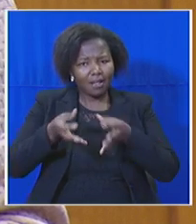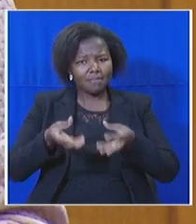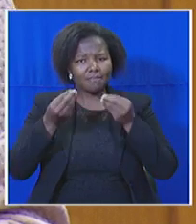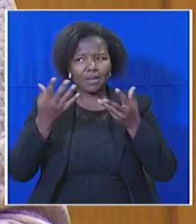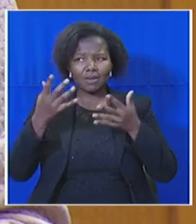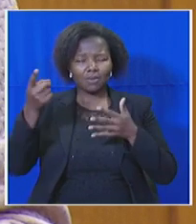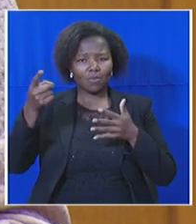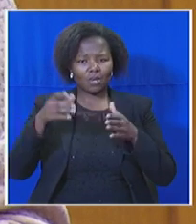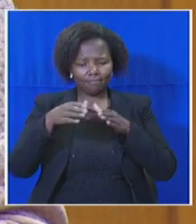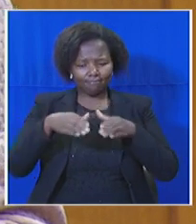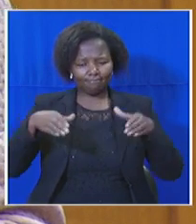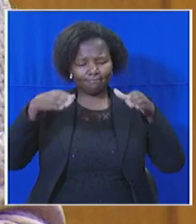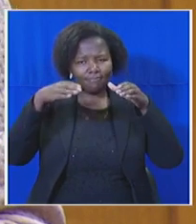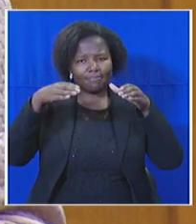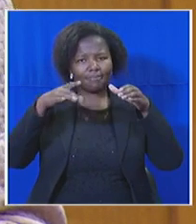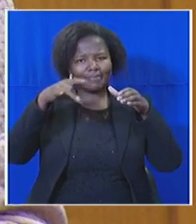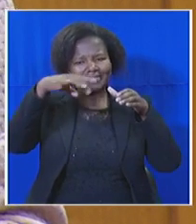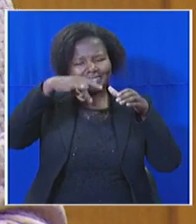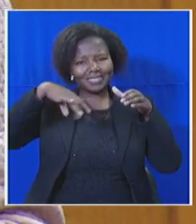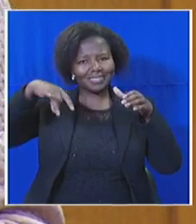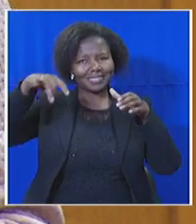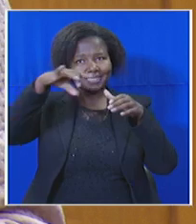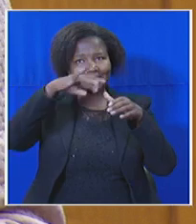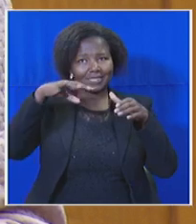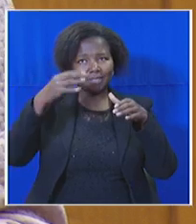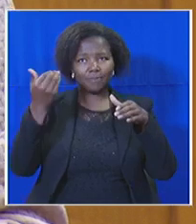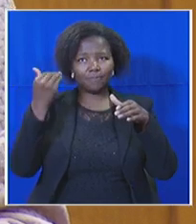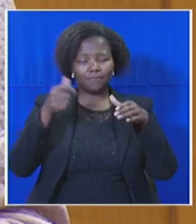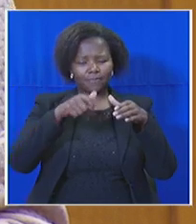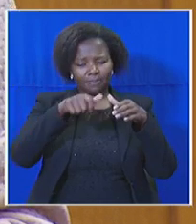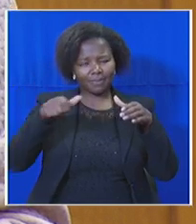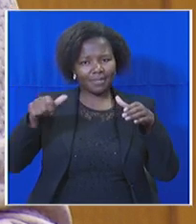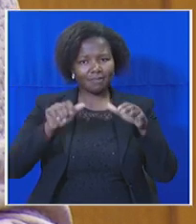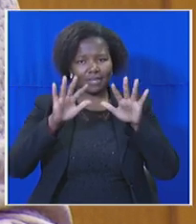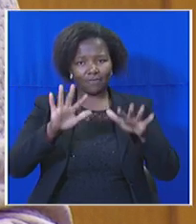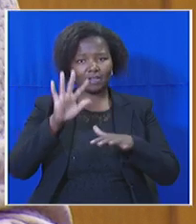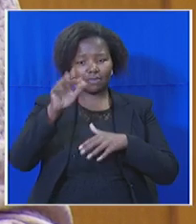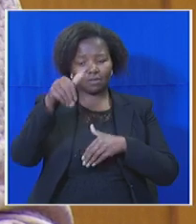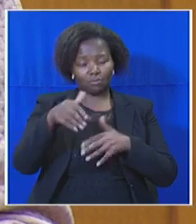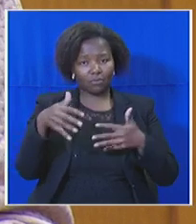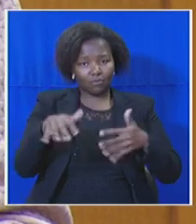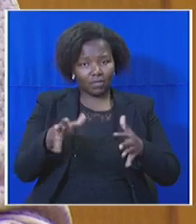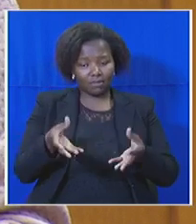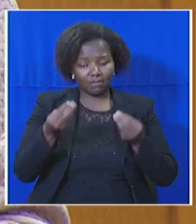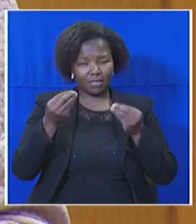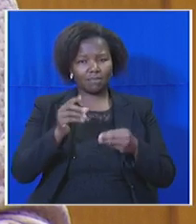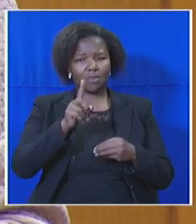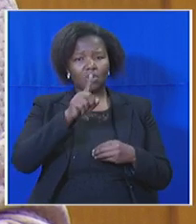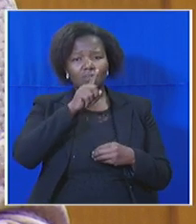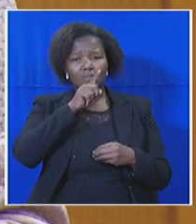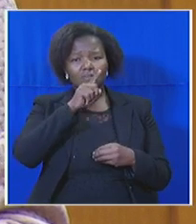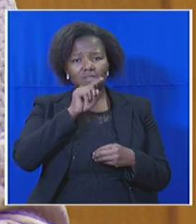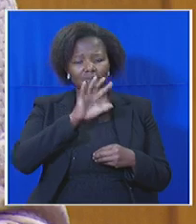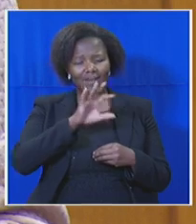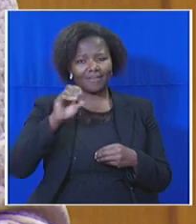Cave, and that with the remains of 15 individuals of varying age, consisting of more than 1,550 numbered